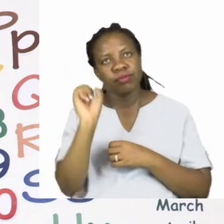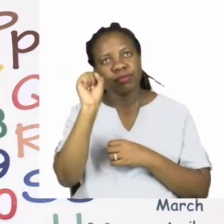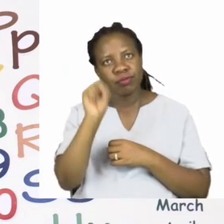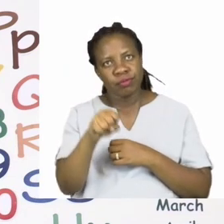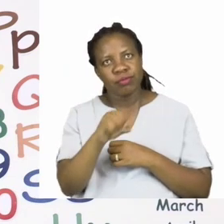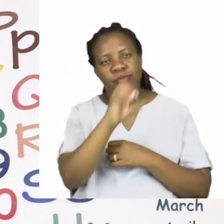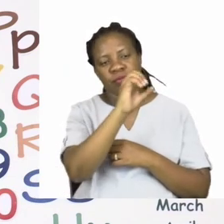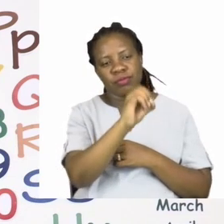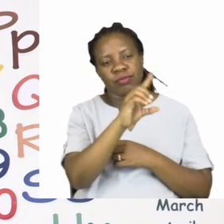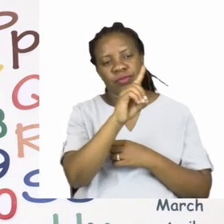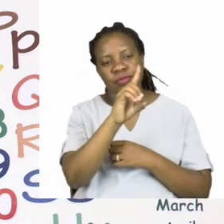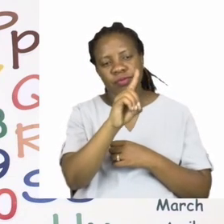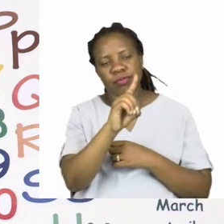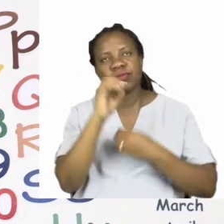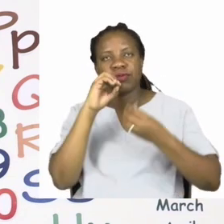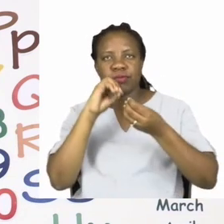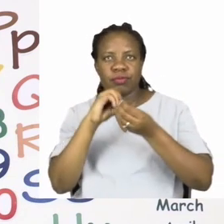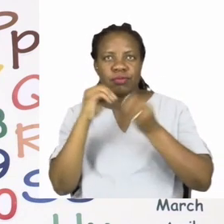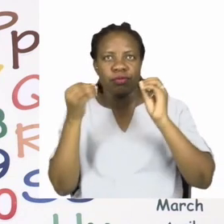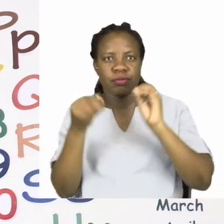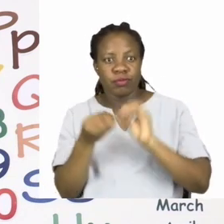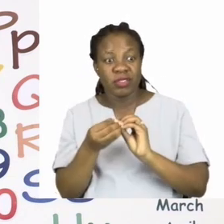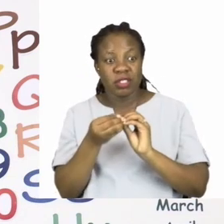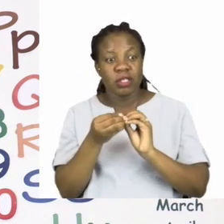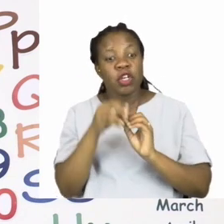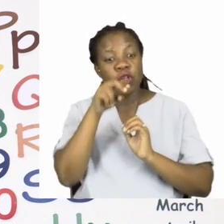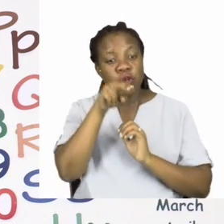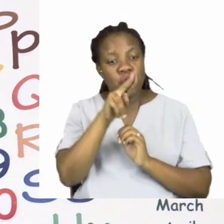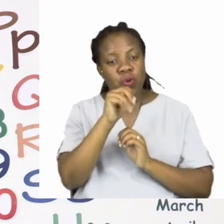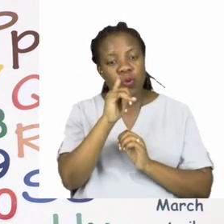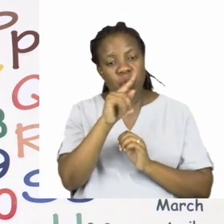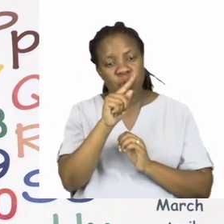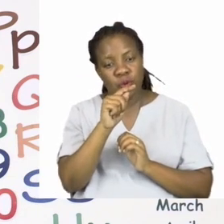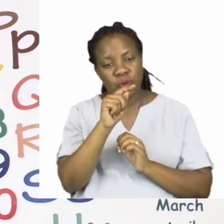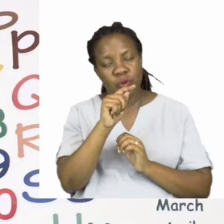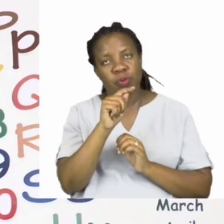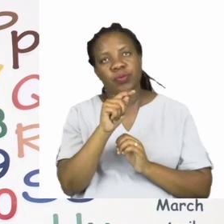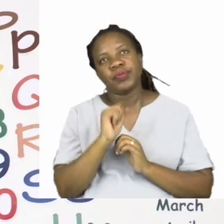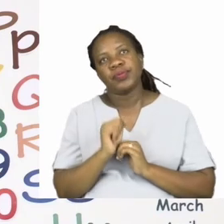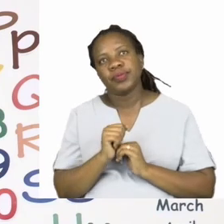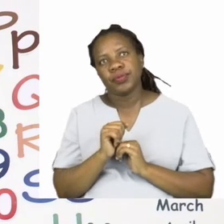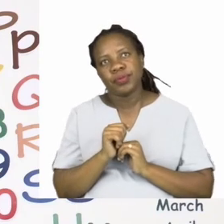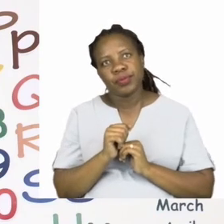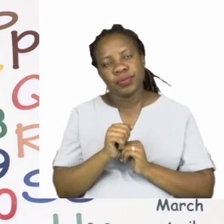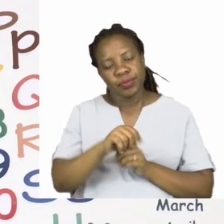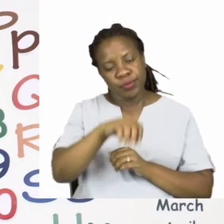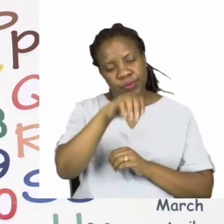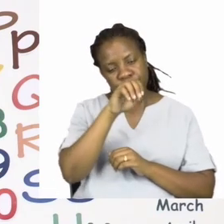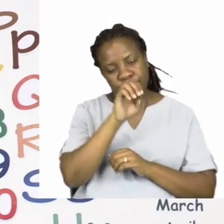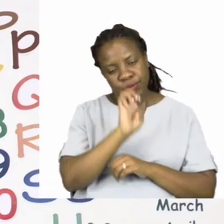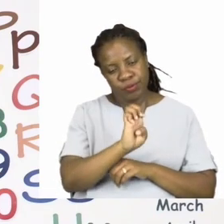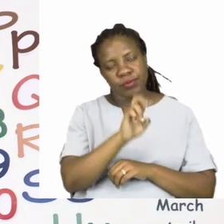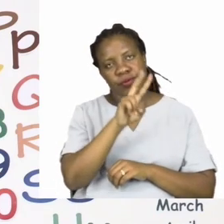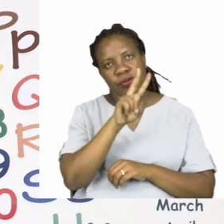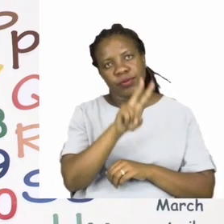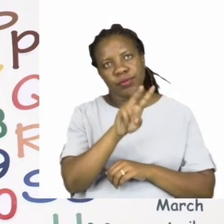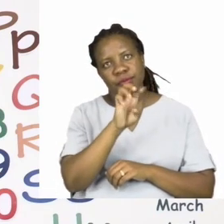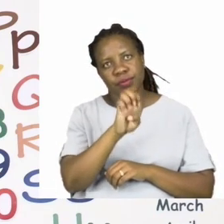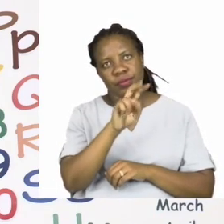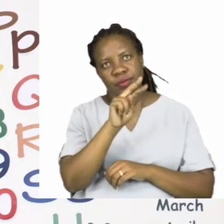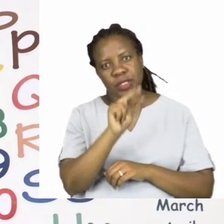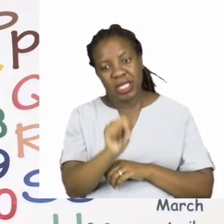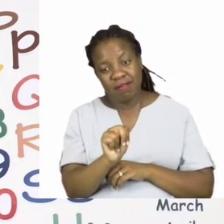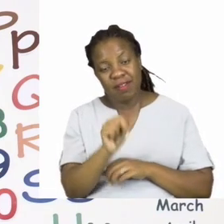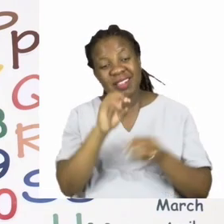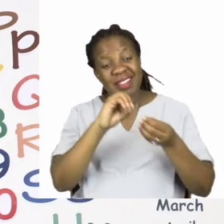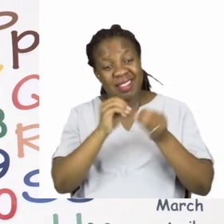either or any of the numbers. Then, if it is an even number, Mrs. Units is going to